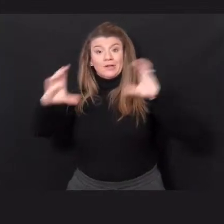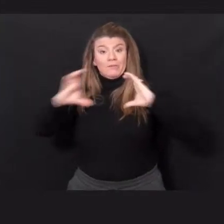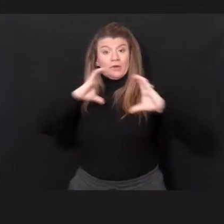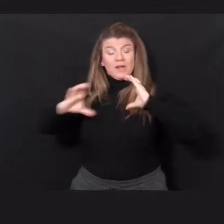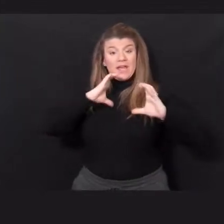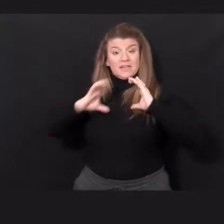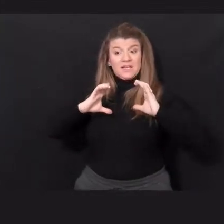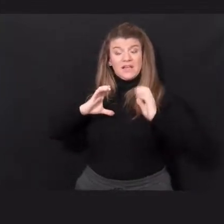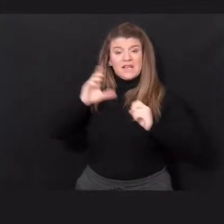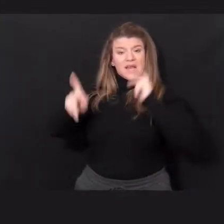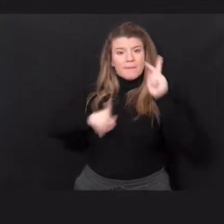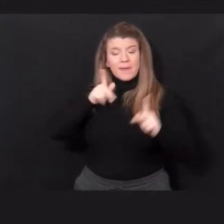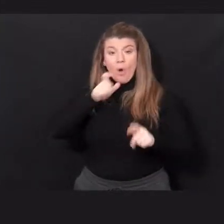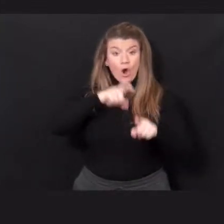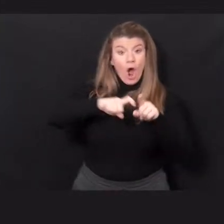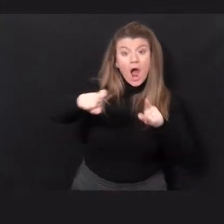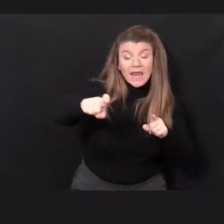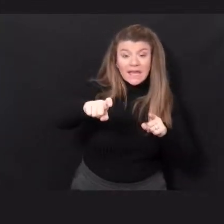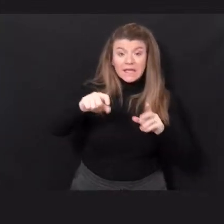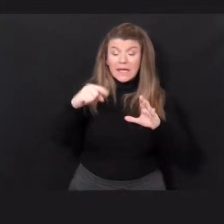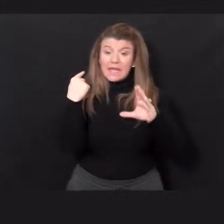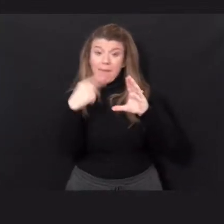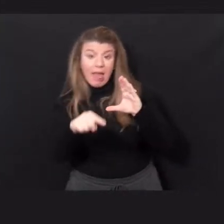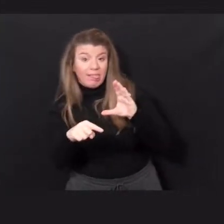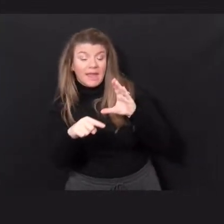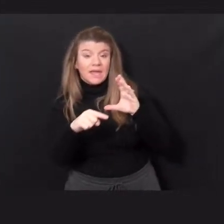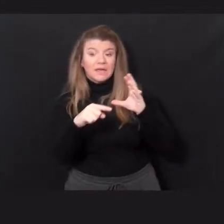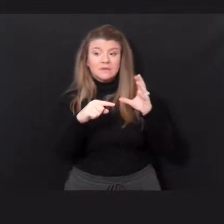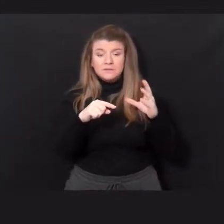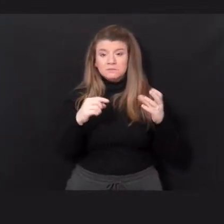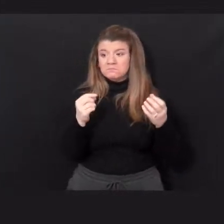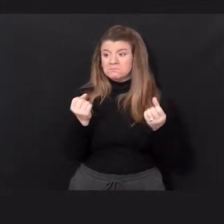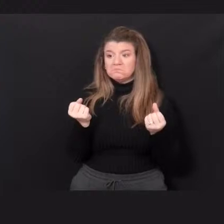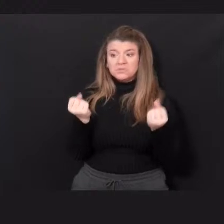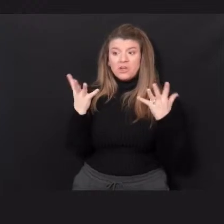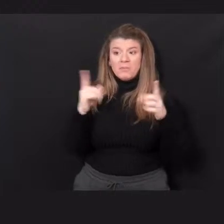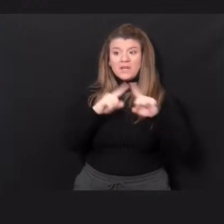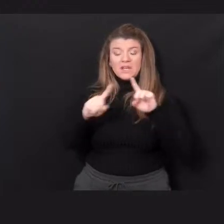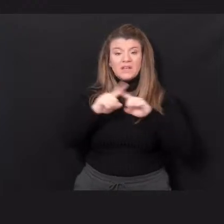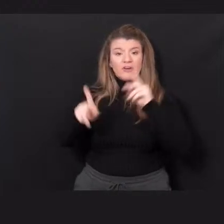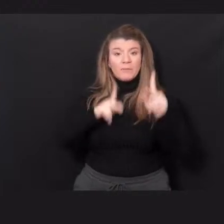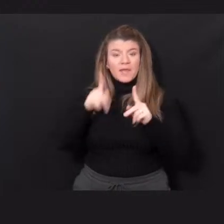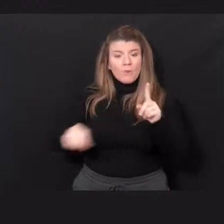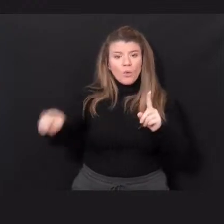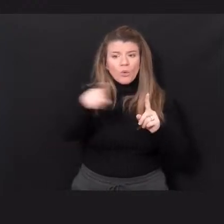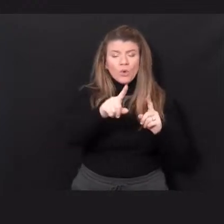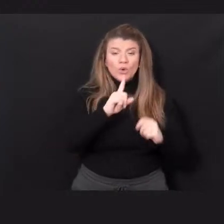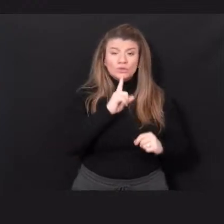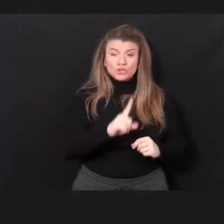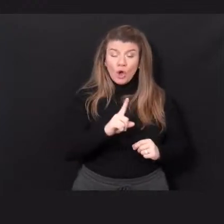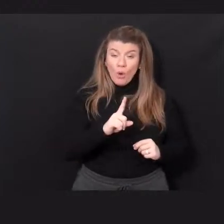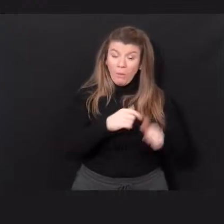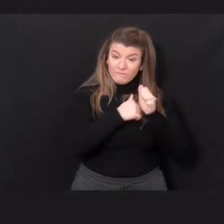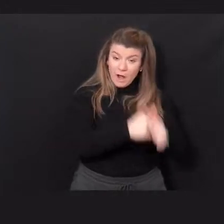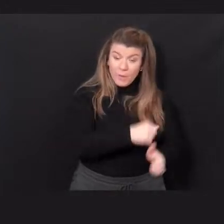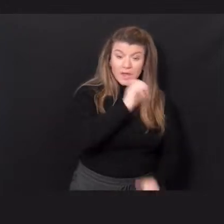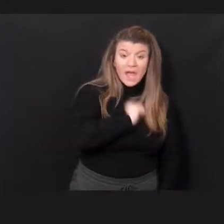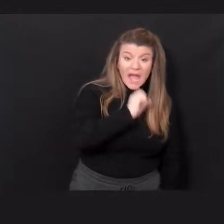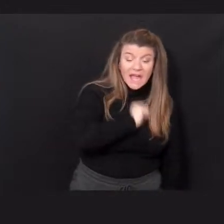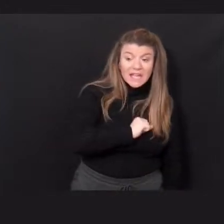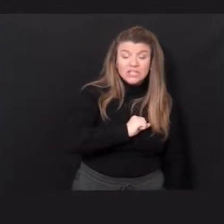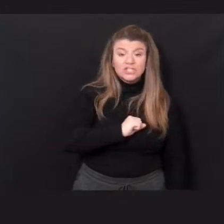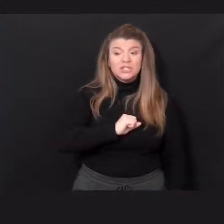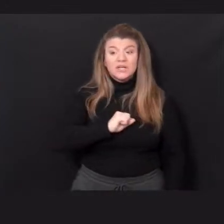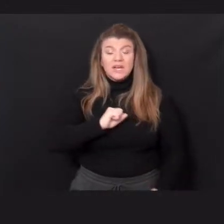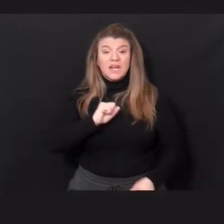me from people who are calling, who are emailing, dozens and dozens and dozens of people. So is it by age? Is it by